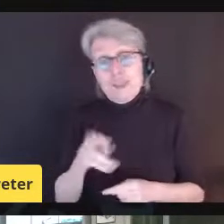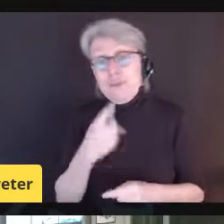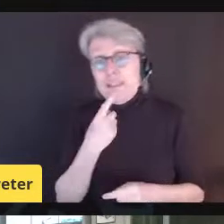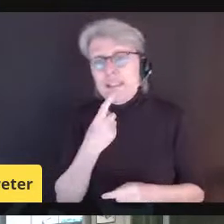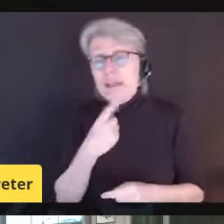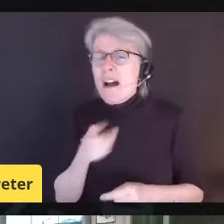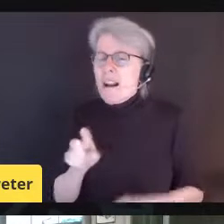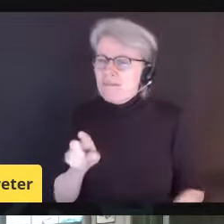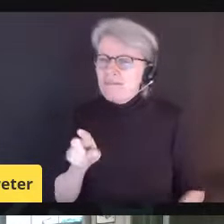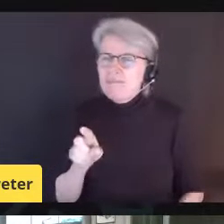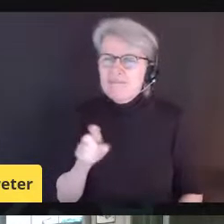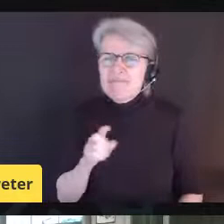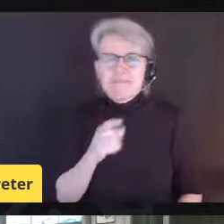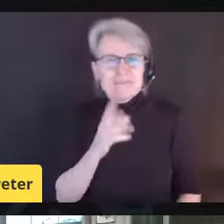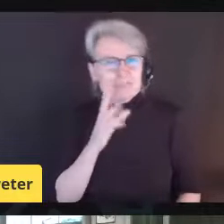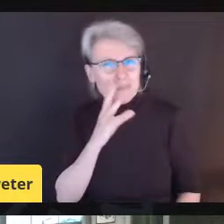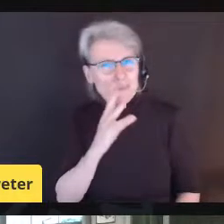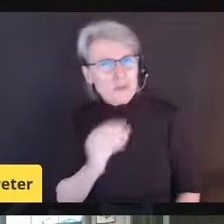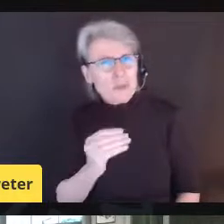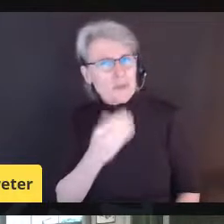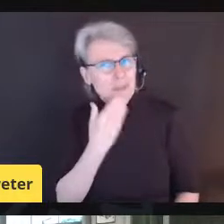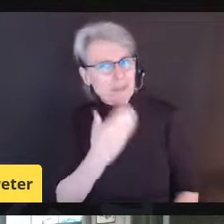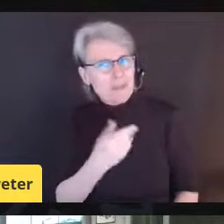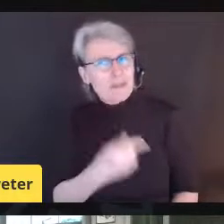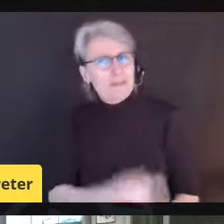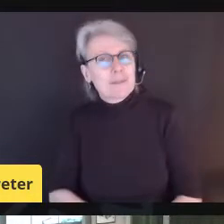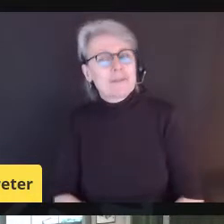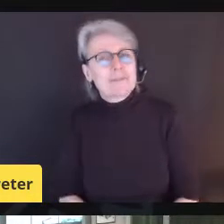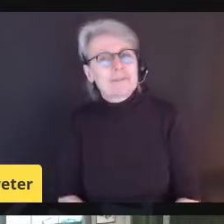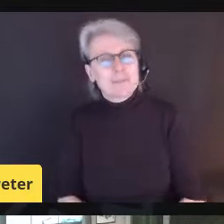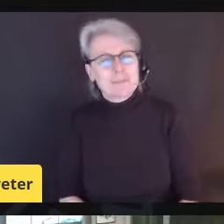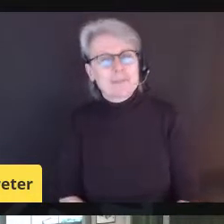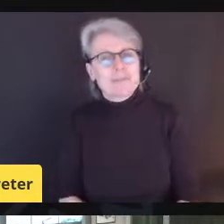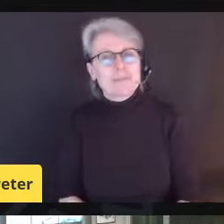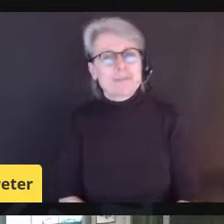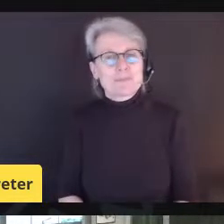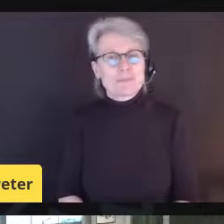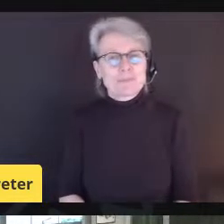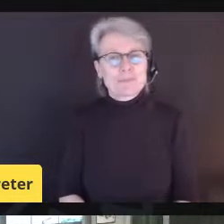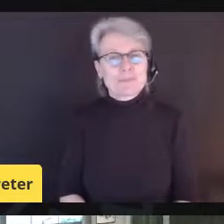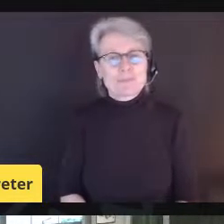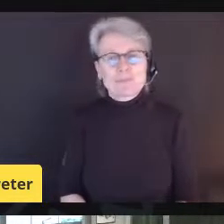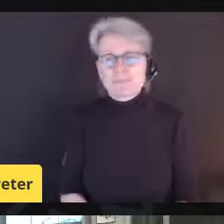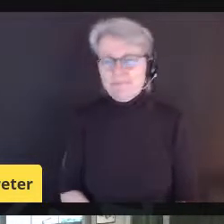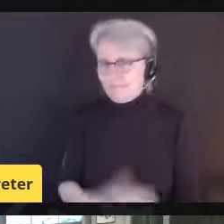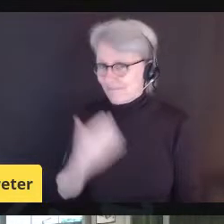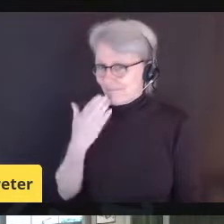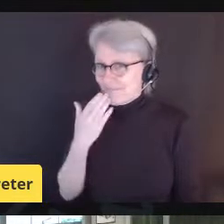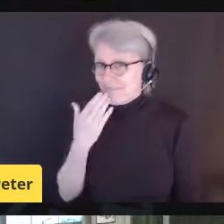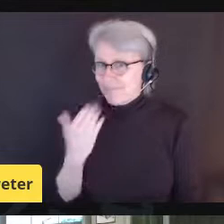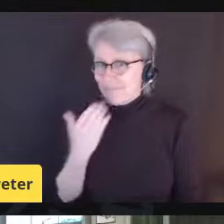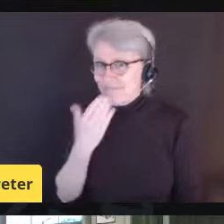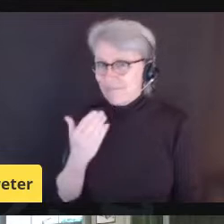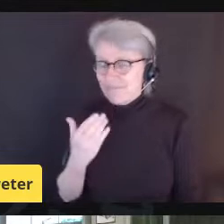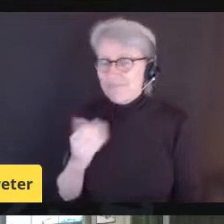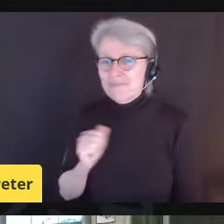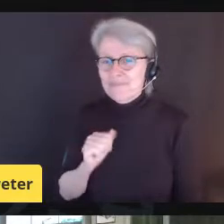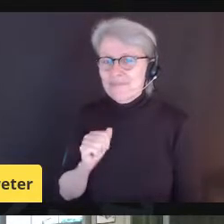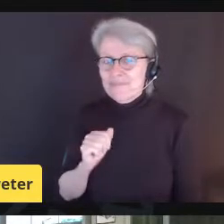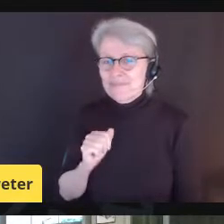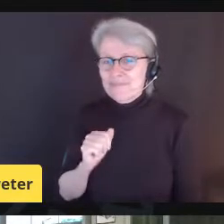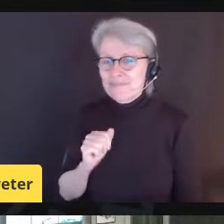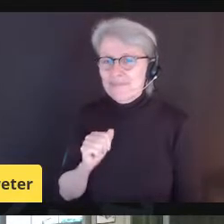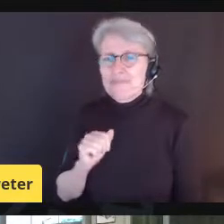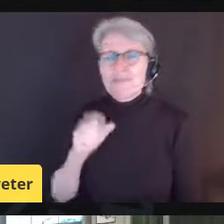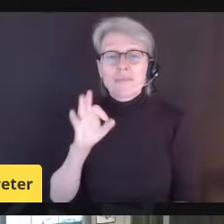really beautiful. I love that. Thank you so much for sharing that. Fiona, I have the